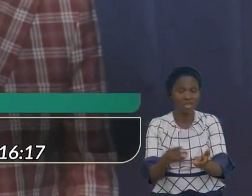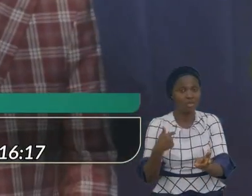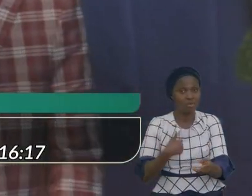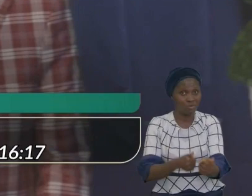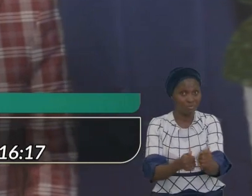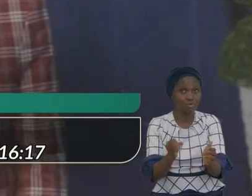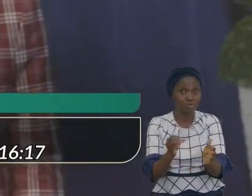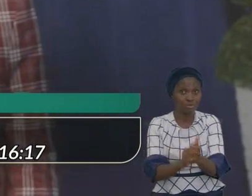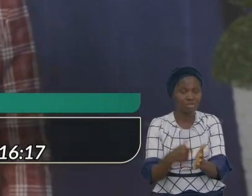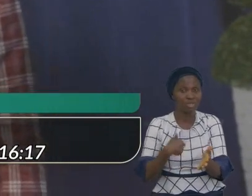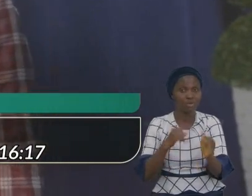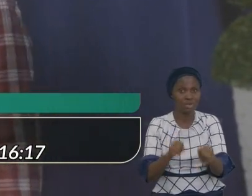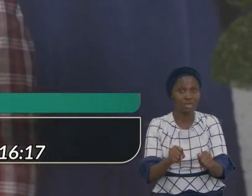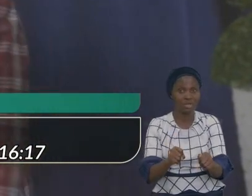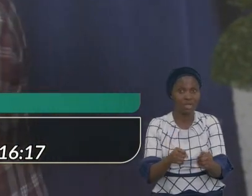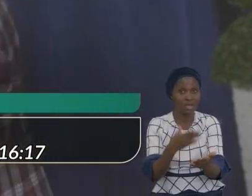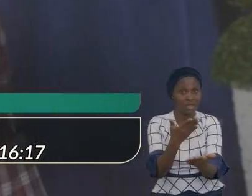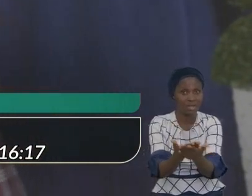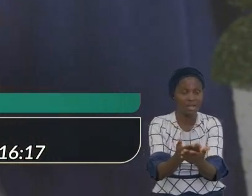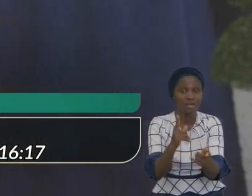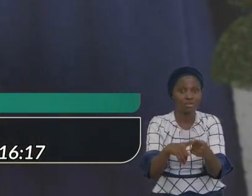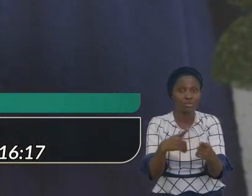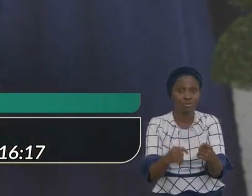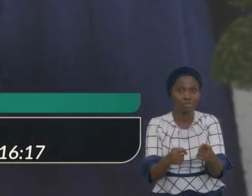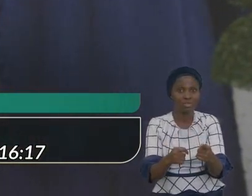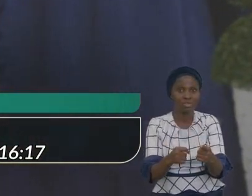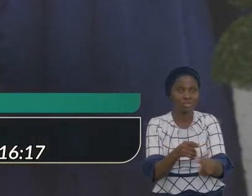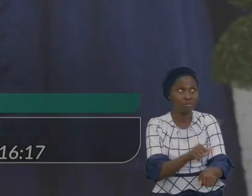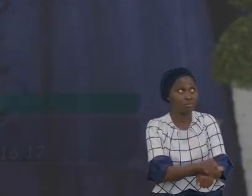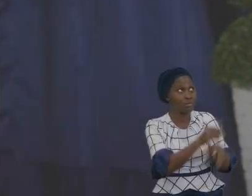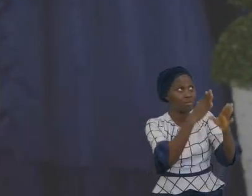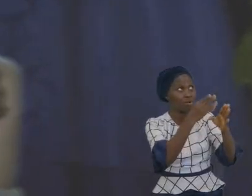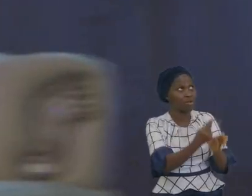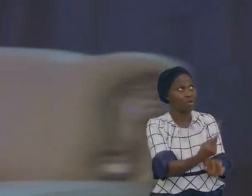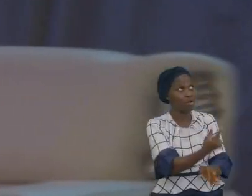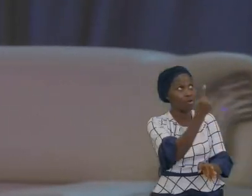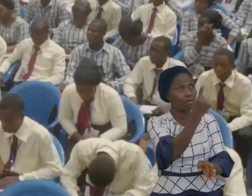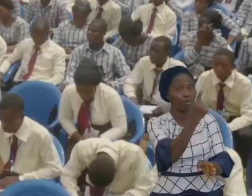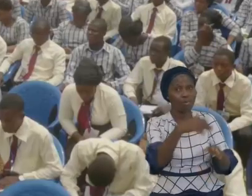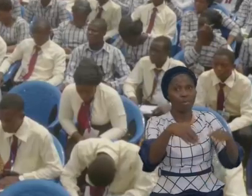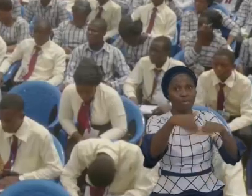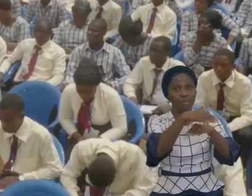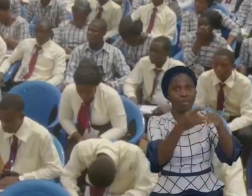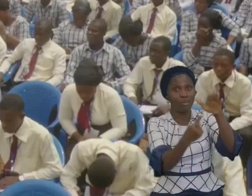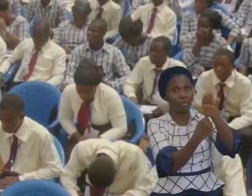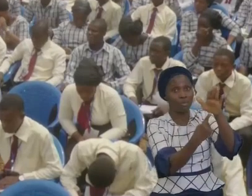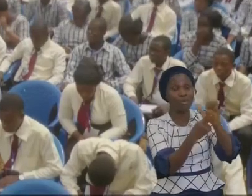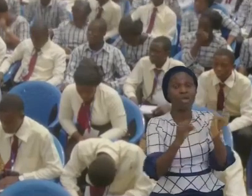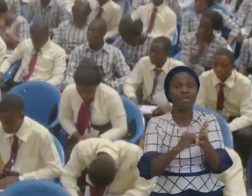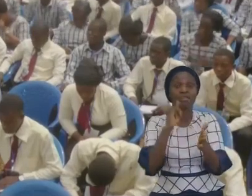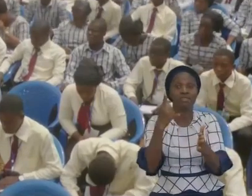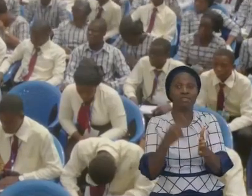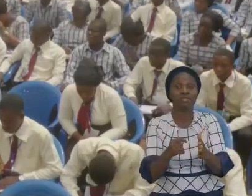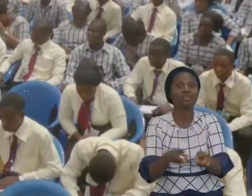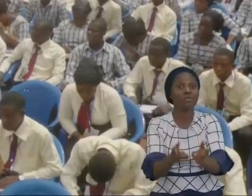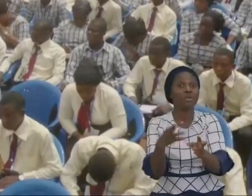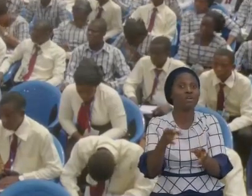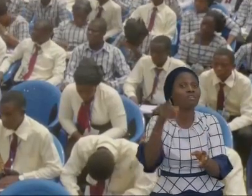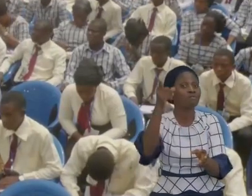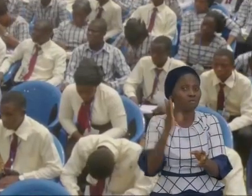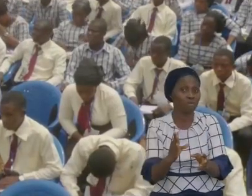of God. It's the way of salvation. It's the way